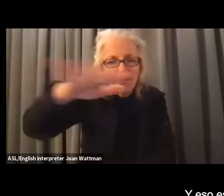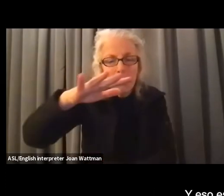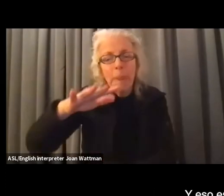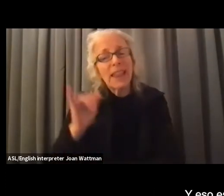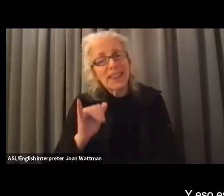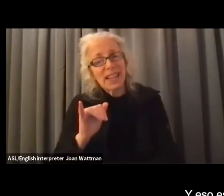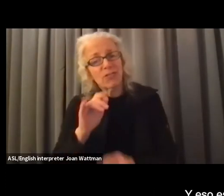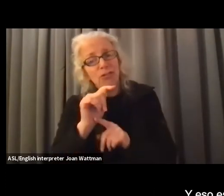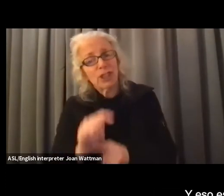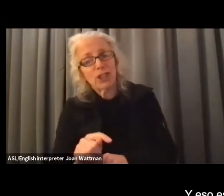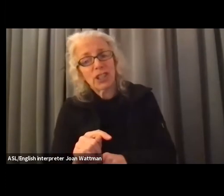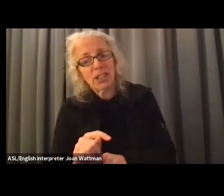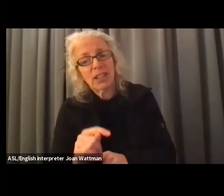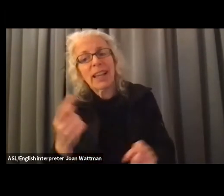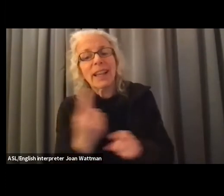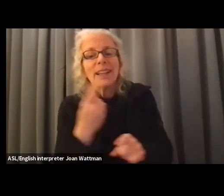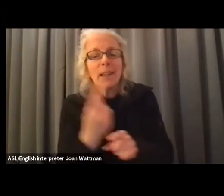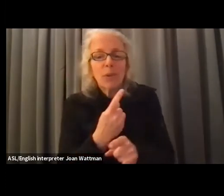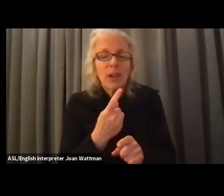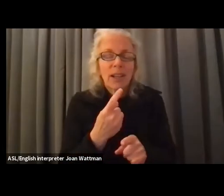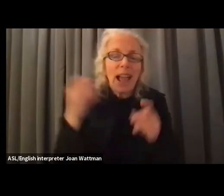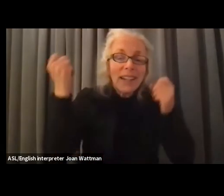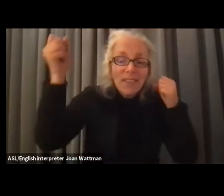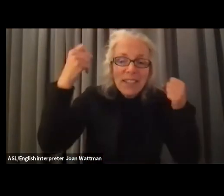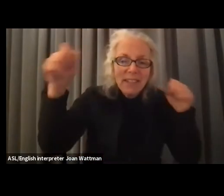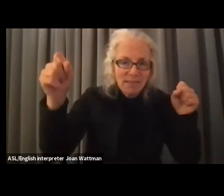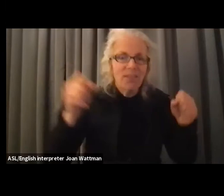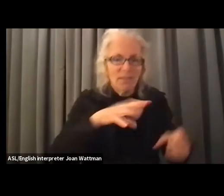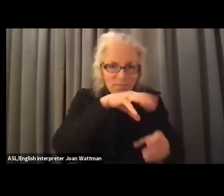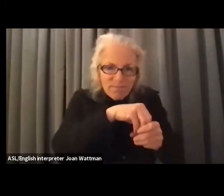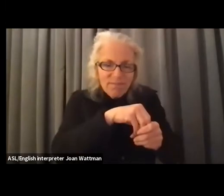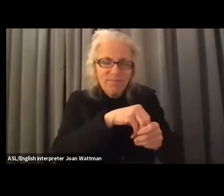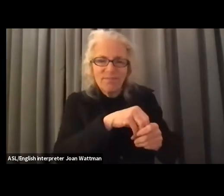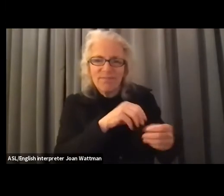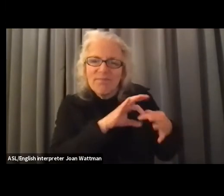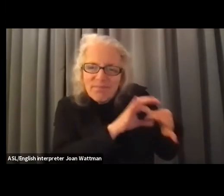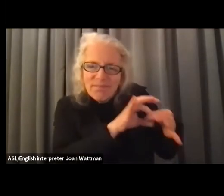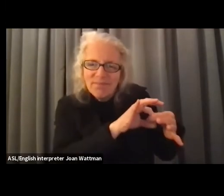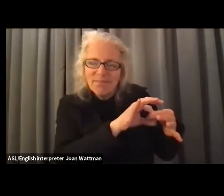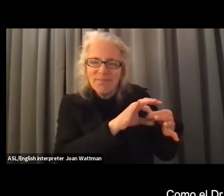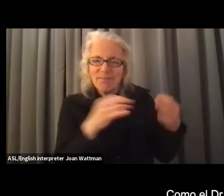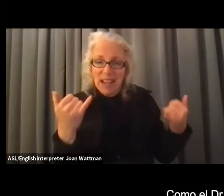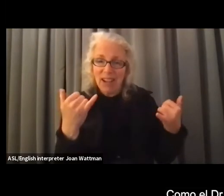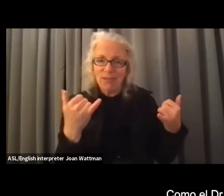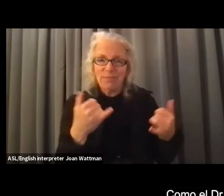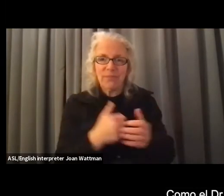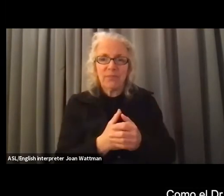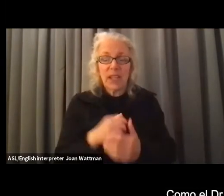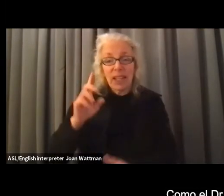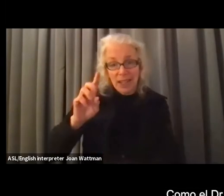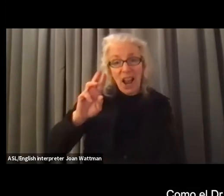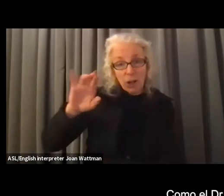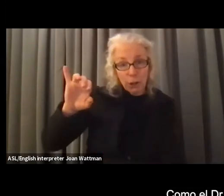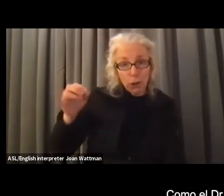tradition that contemporary activists have identified with, embraced, and built upon. As Dr. Jordan